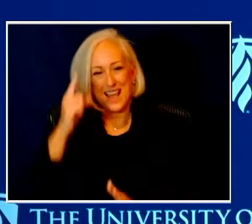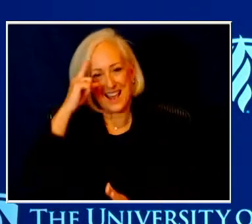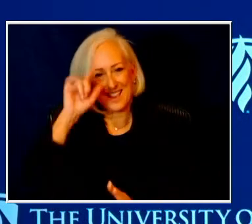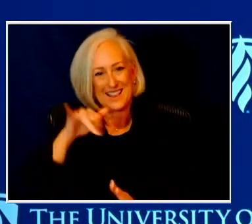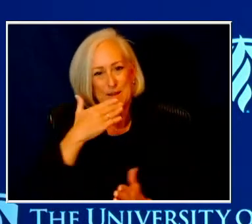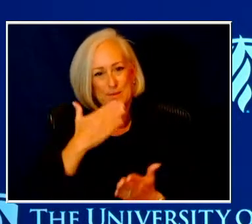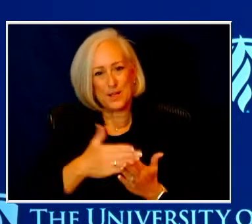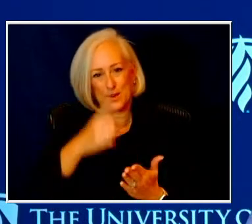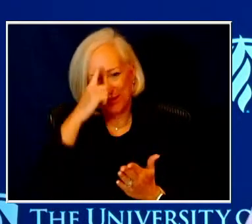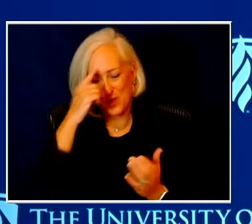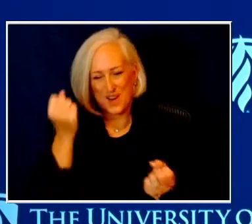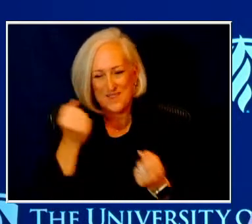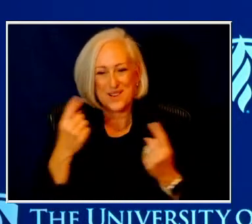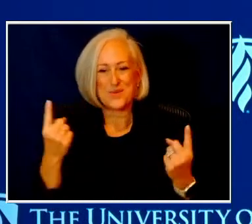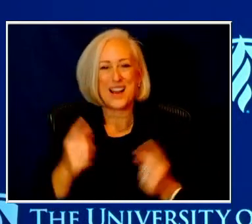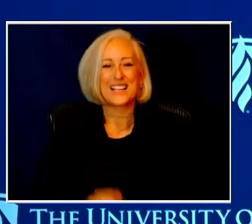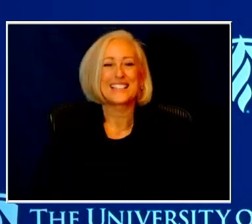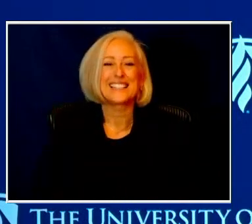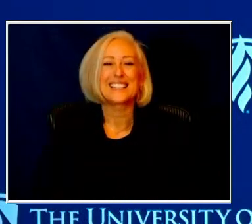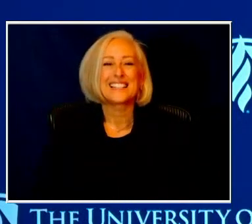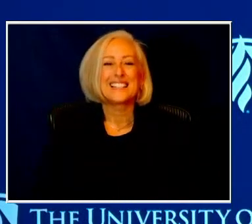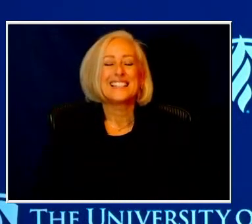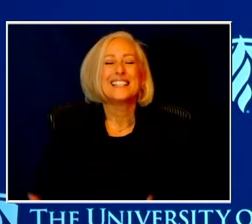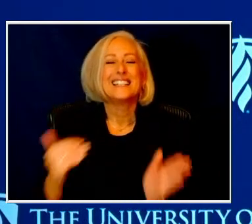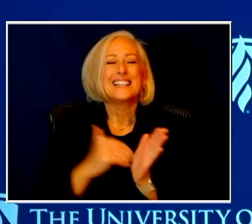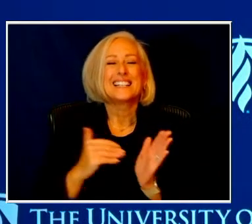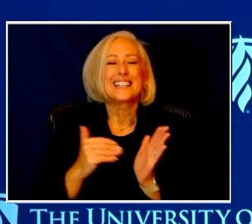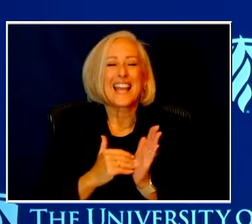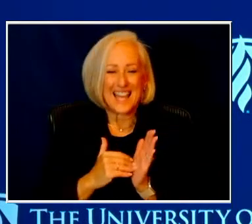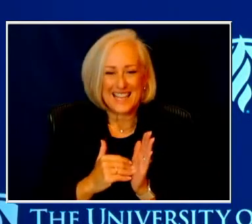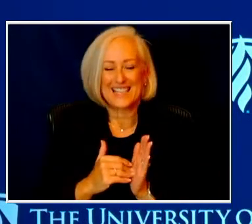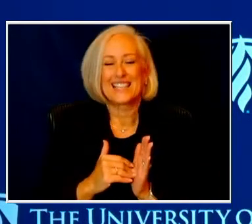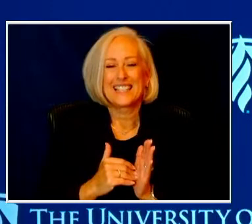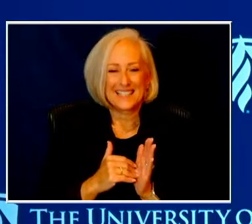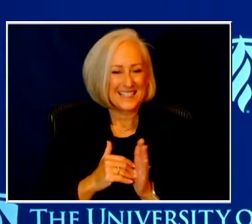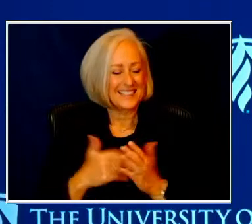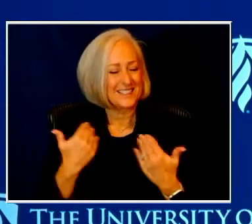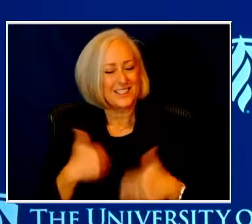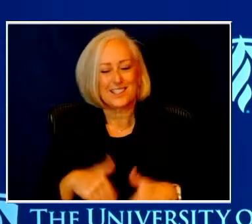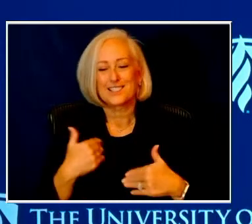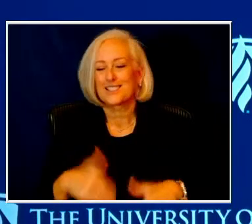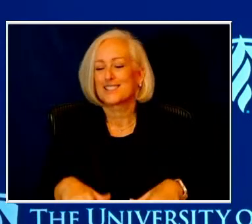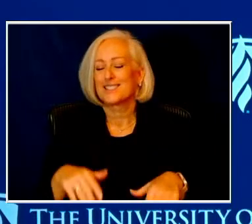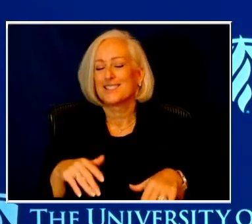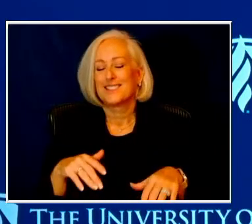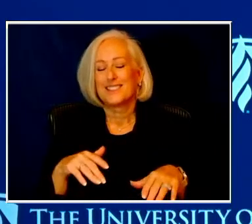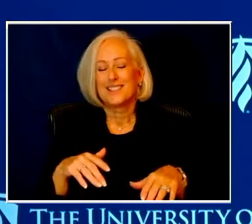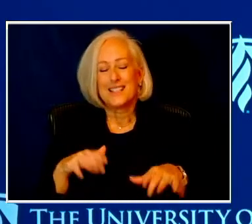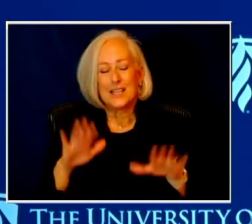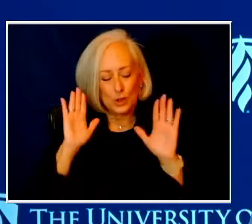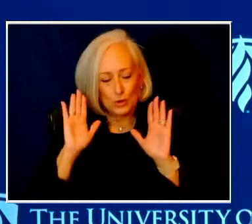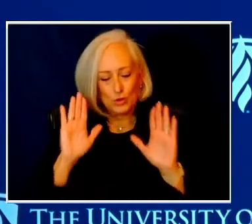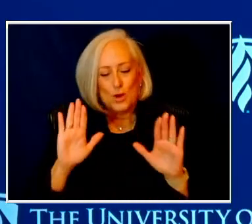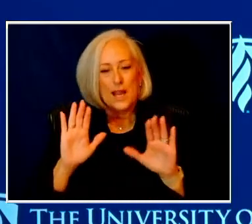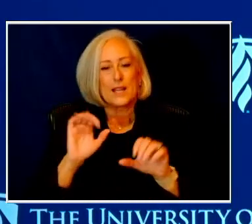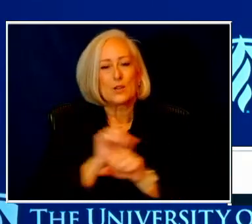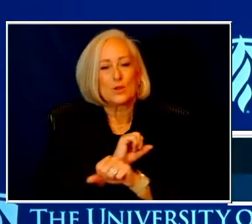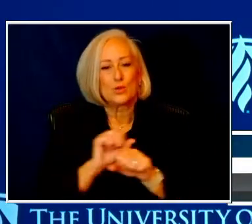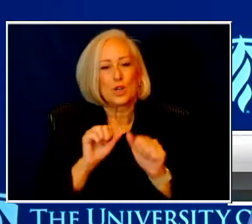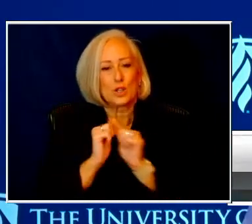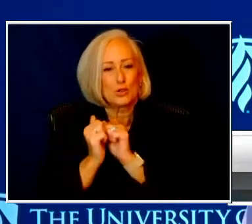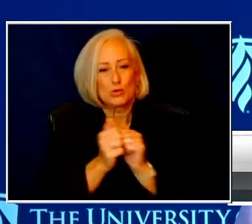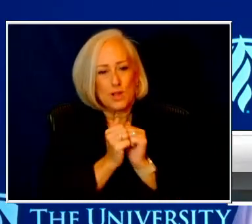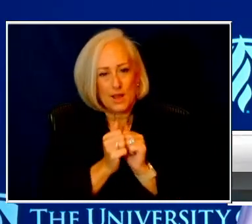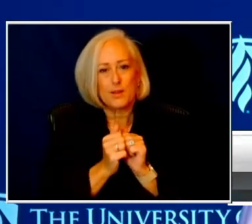people. So, again, I think we just go back to it's just wonderful working here with these great colleagues and everything that they can do,